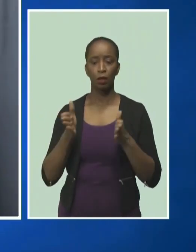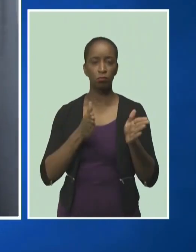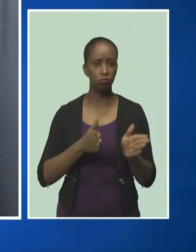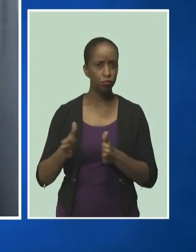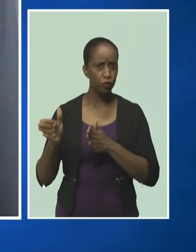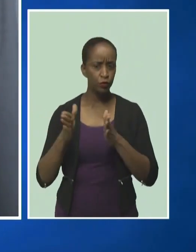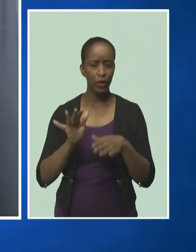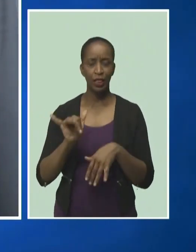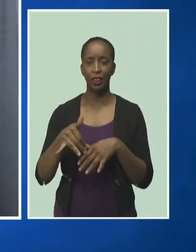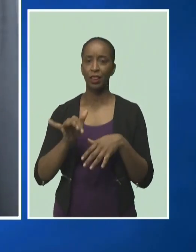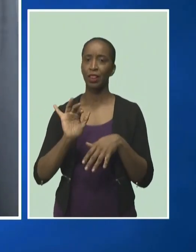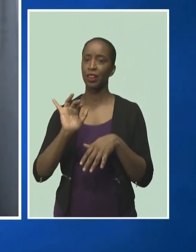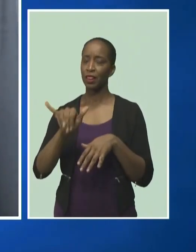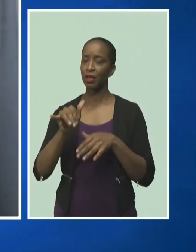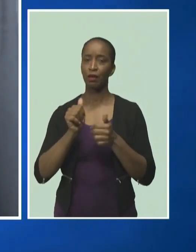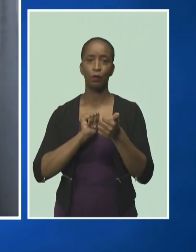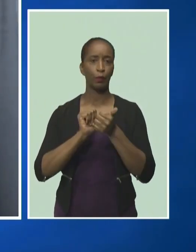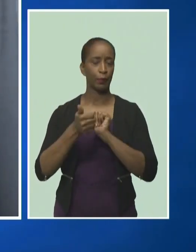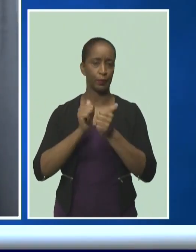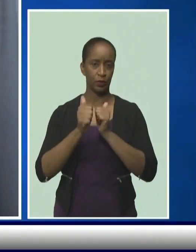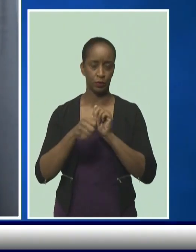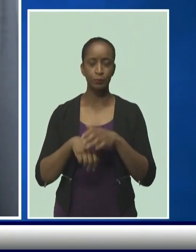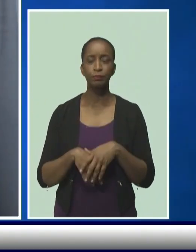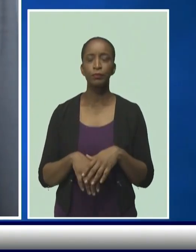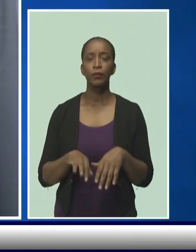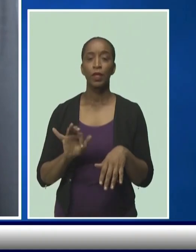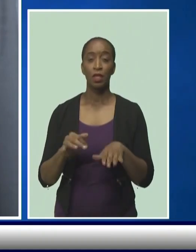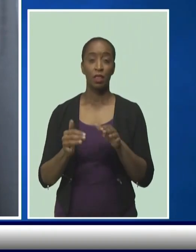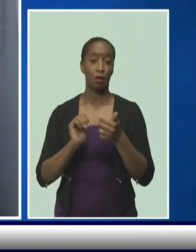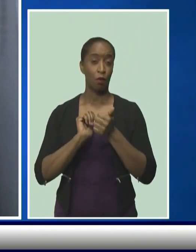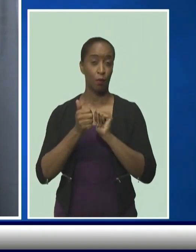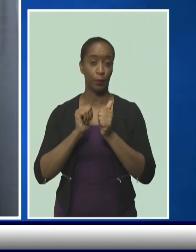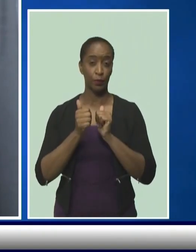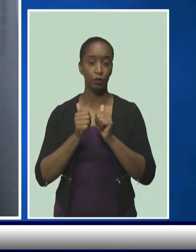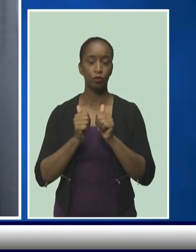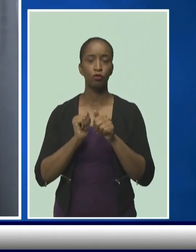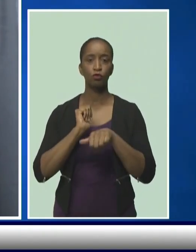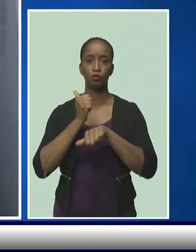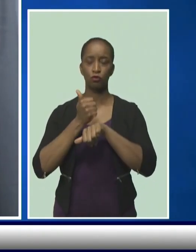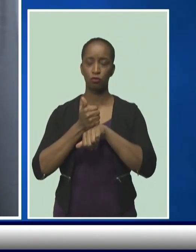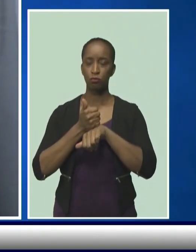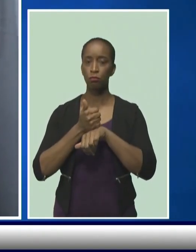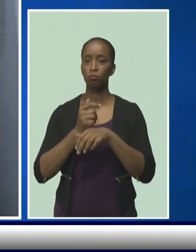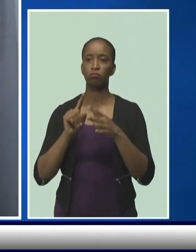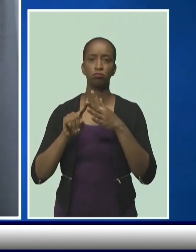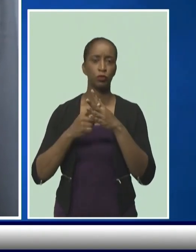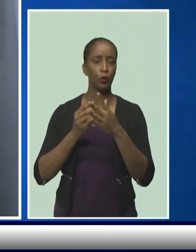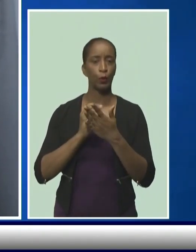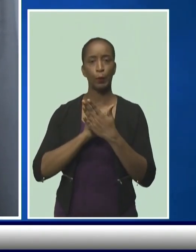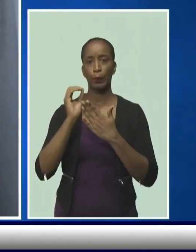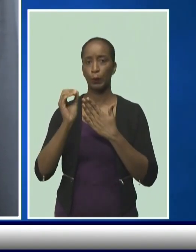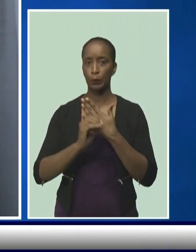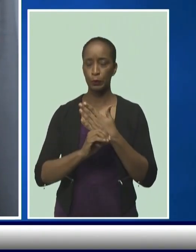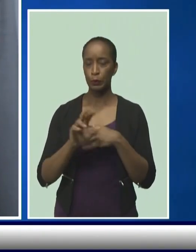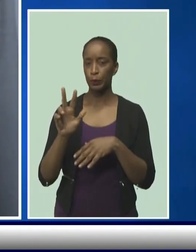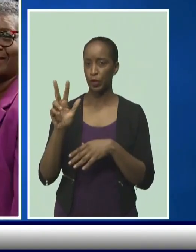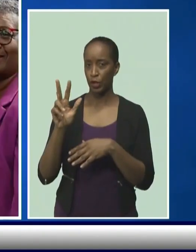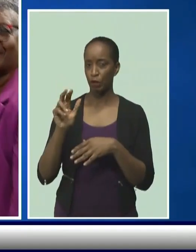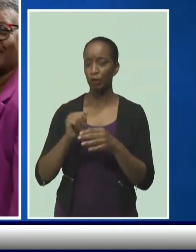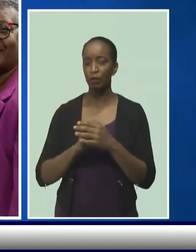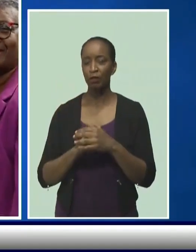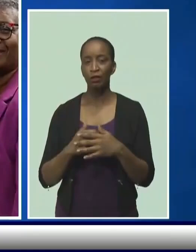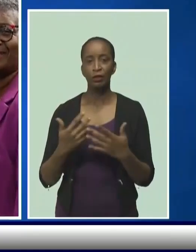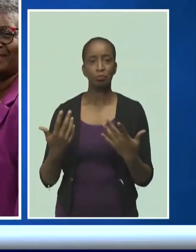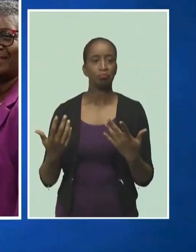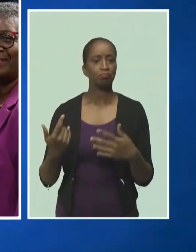competition, it was launched on October 3rd, 2023, and this is a very emotional moment for me because as a producer myself,